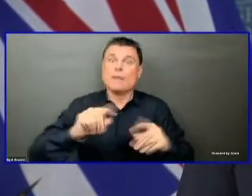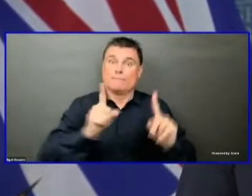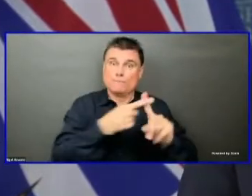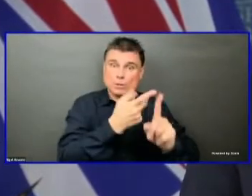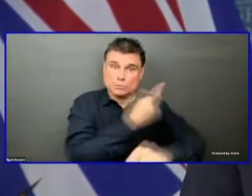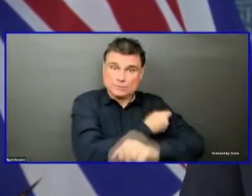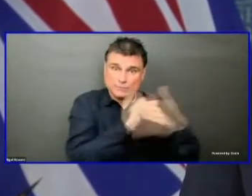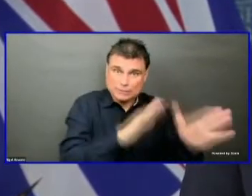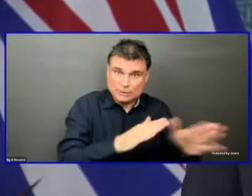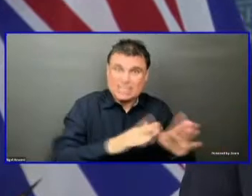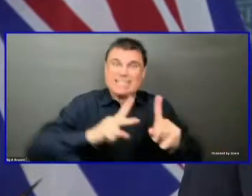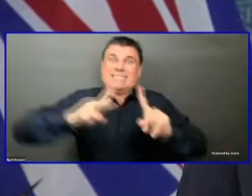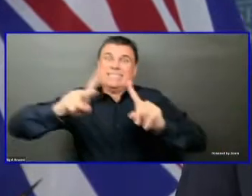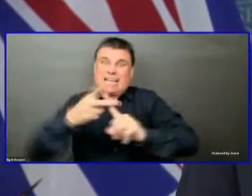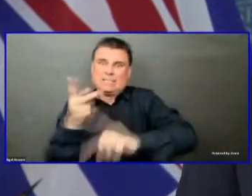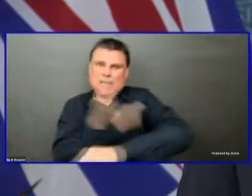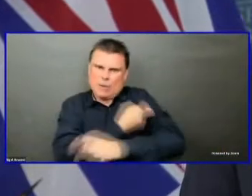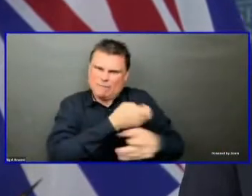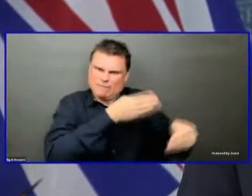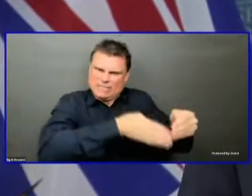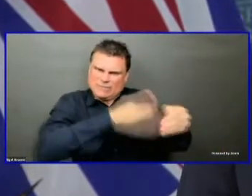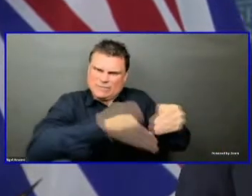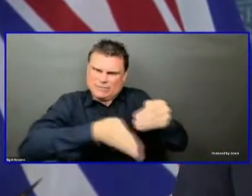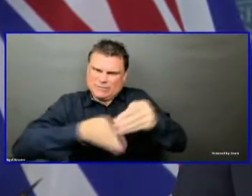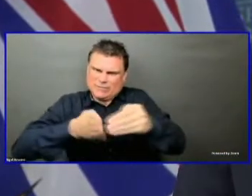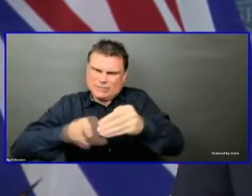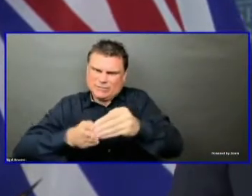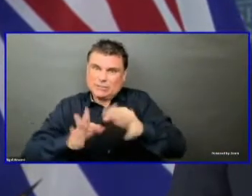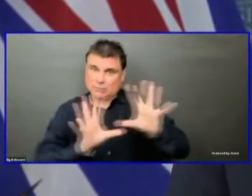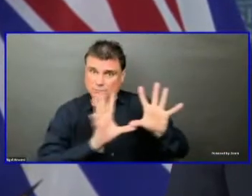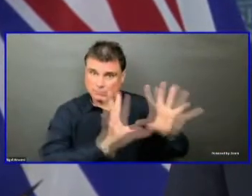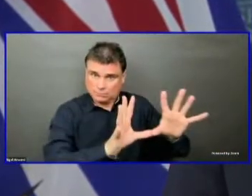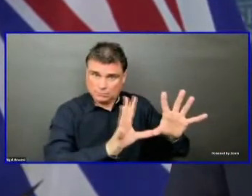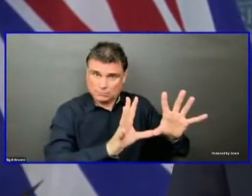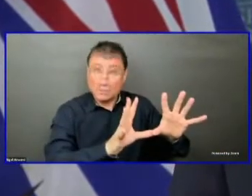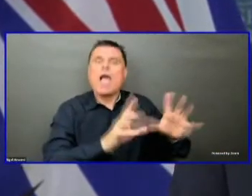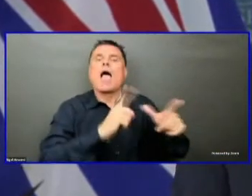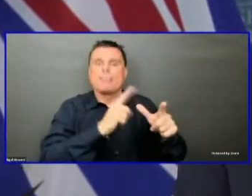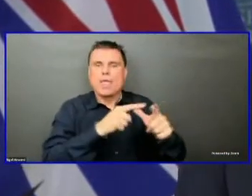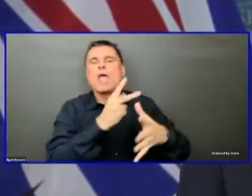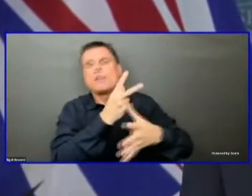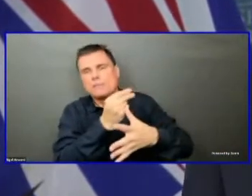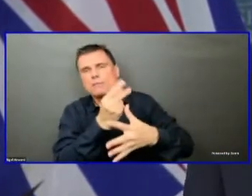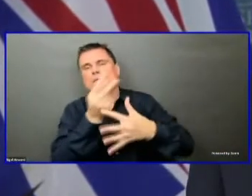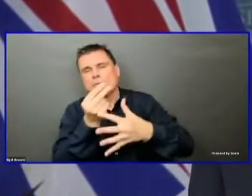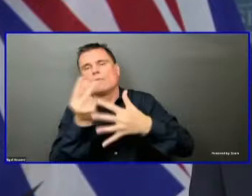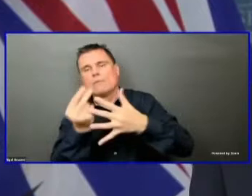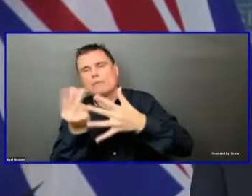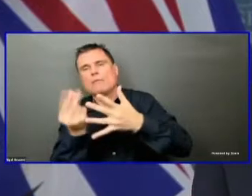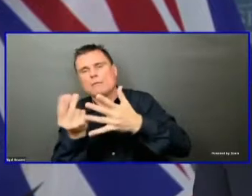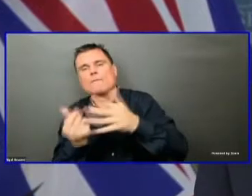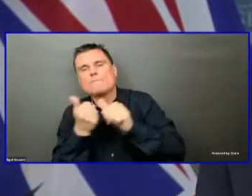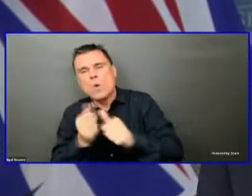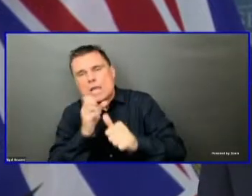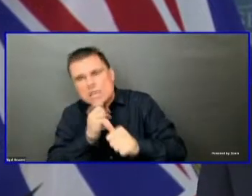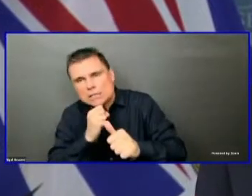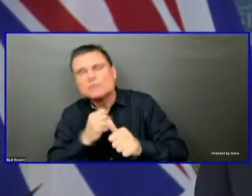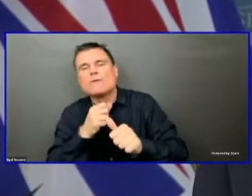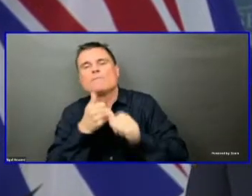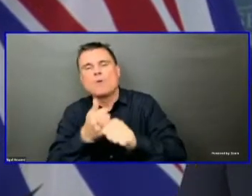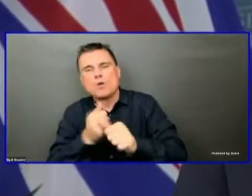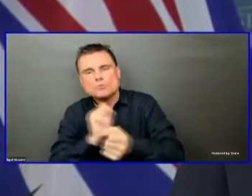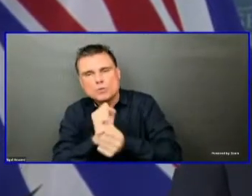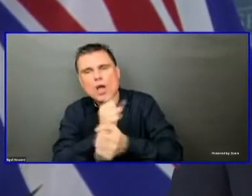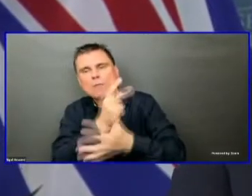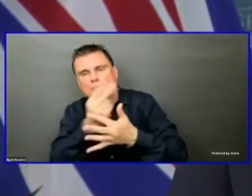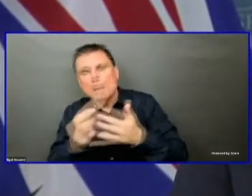take following that, to allow more access and more normalcy to return to long-term care homes and to the